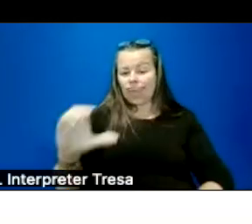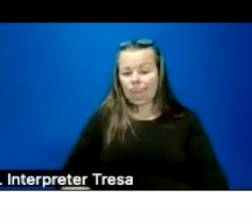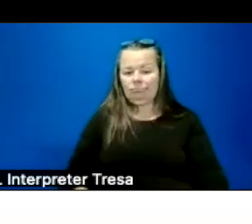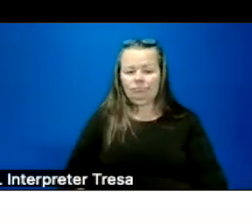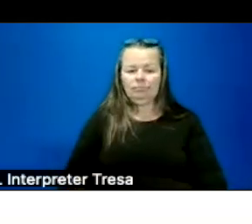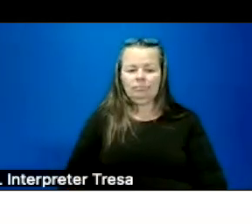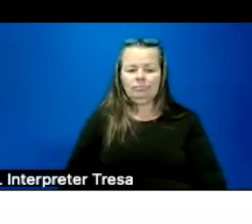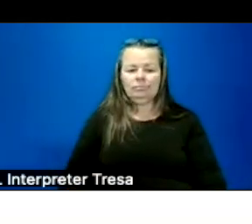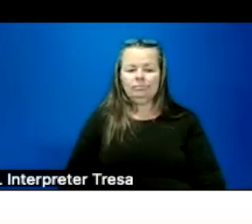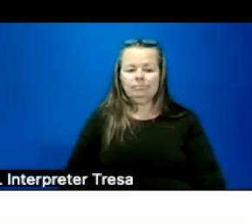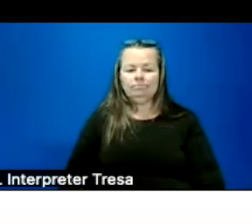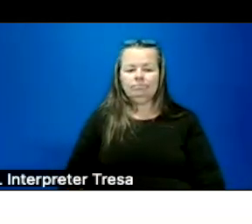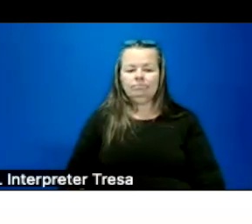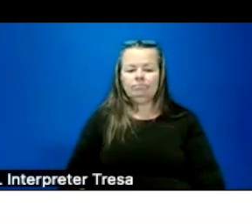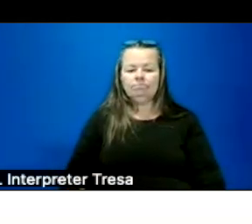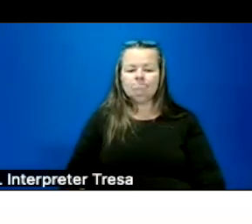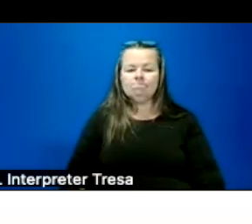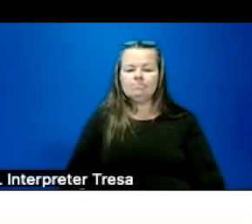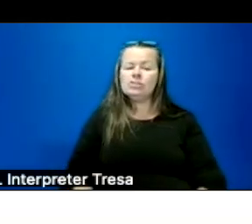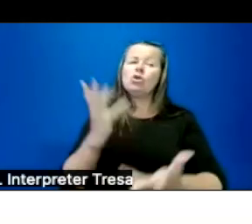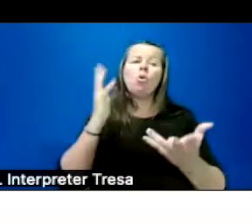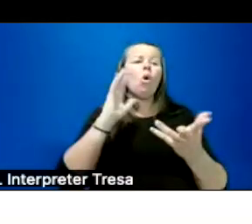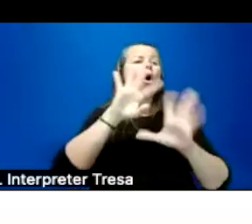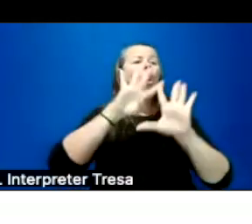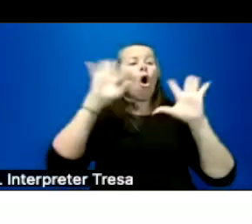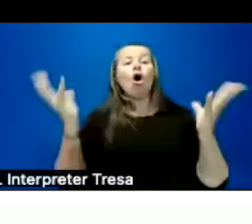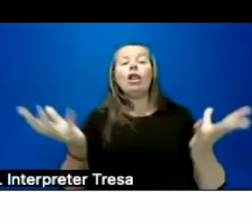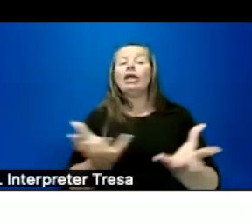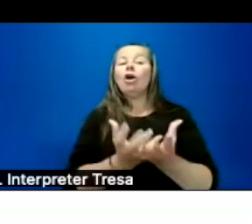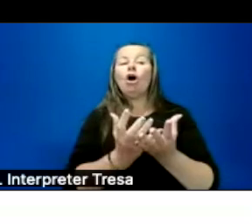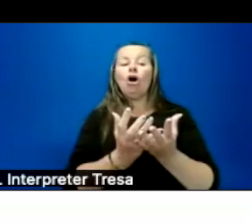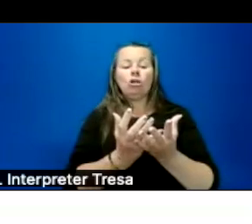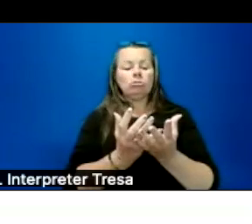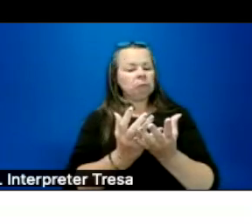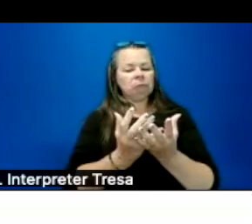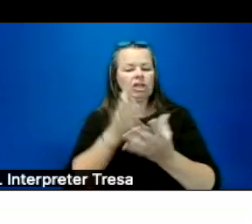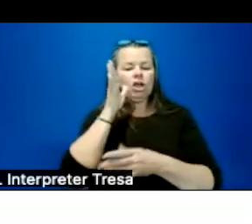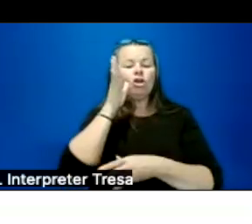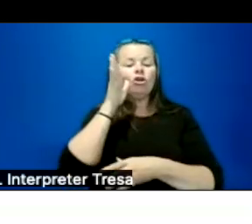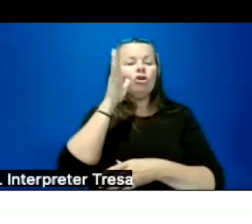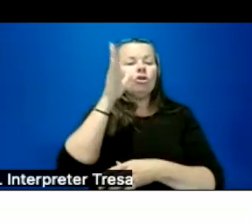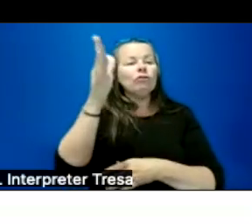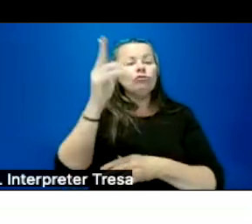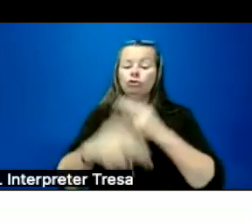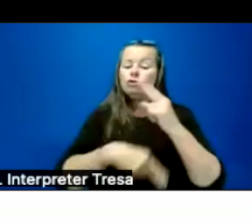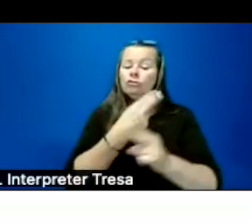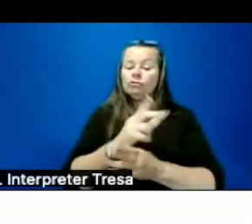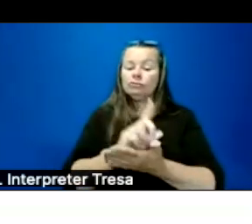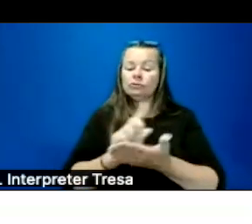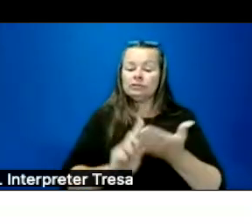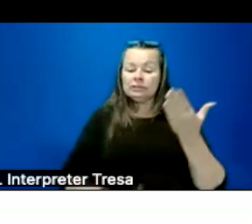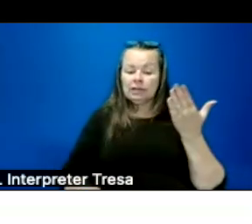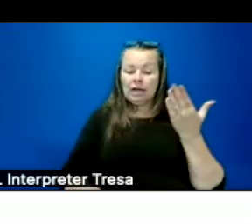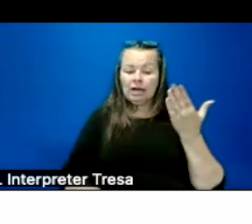all, yeah, the future of universal design will be probably very multimodal, and that's why sign language should be part